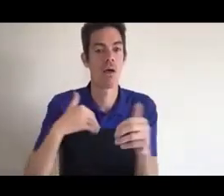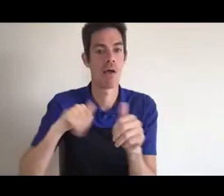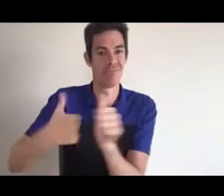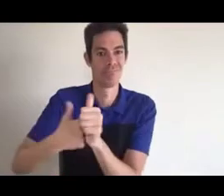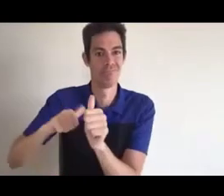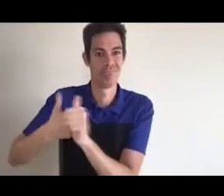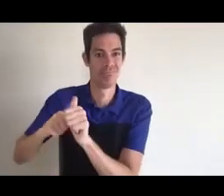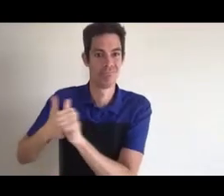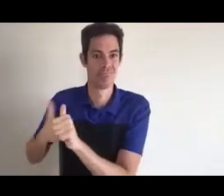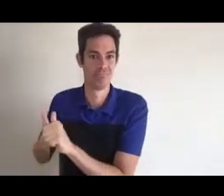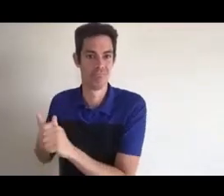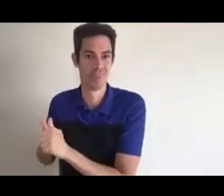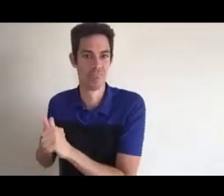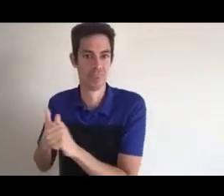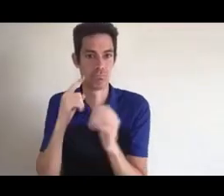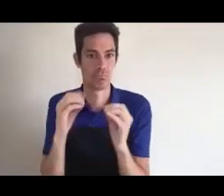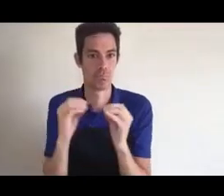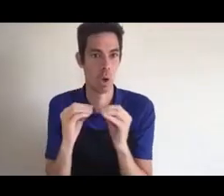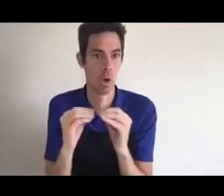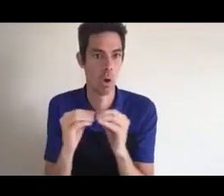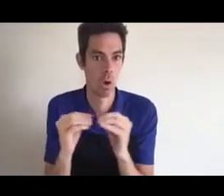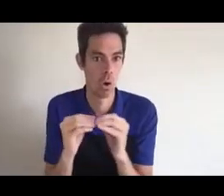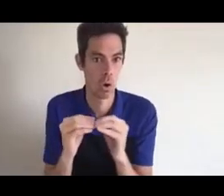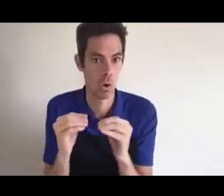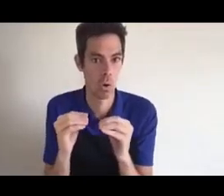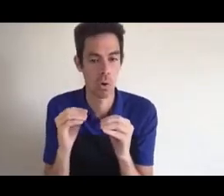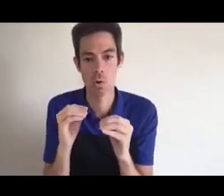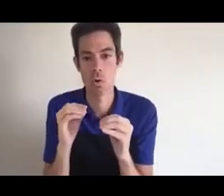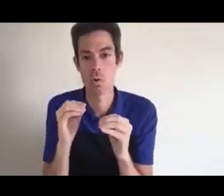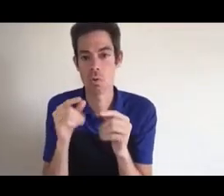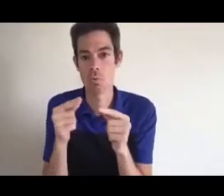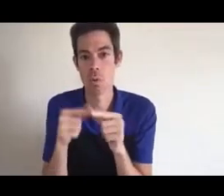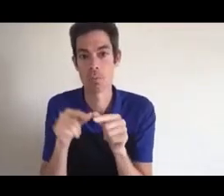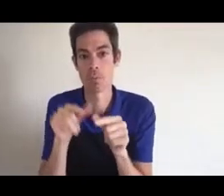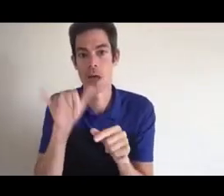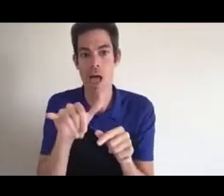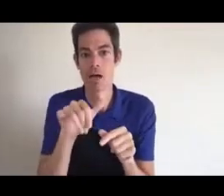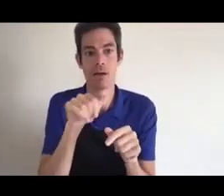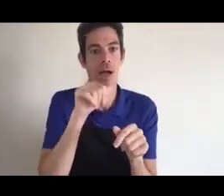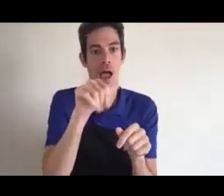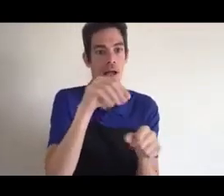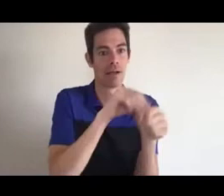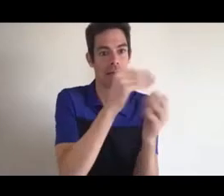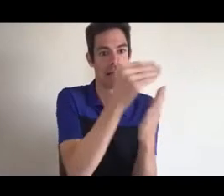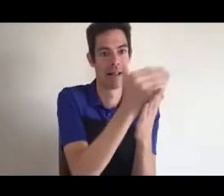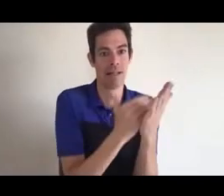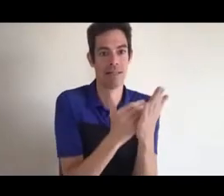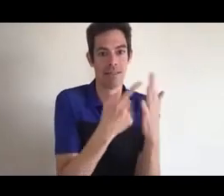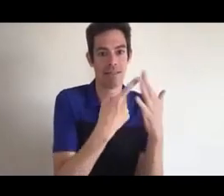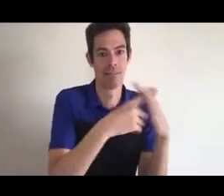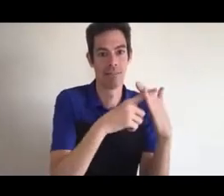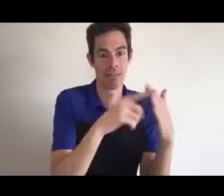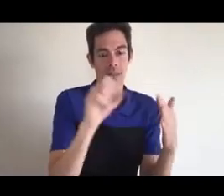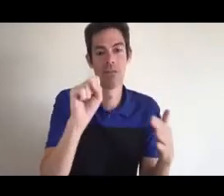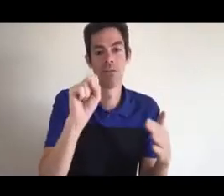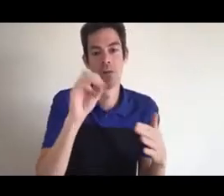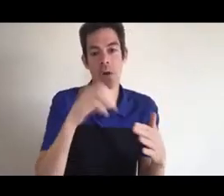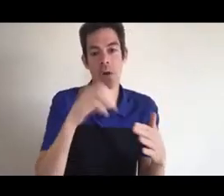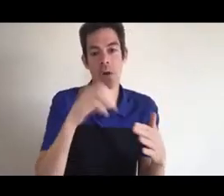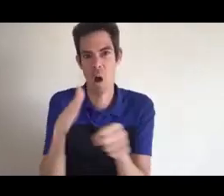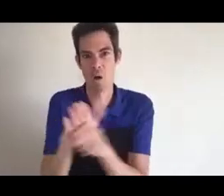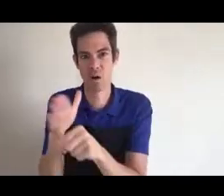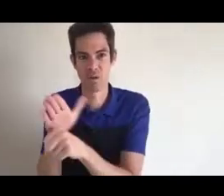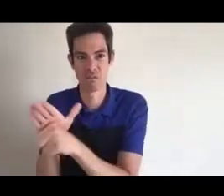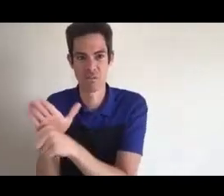We've gone through most of the list, but I do have some backups, some extra things that were not in the original list